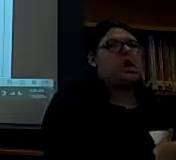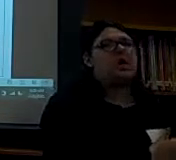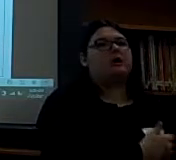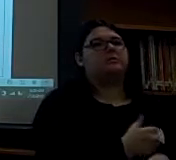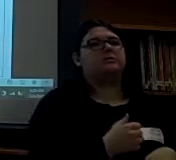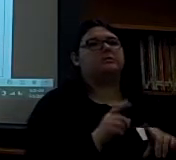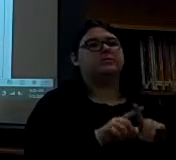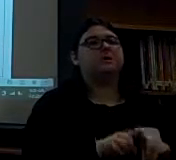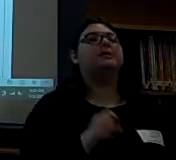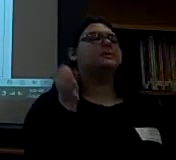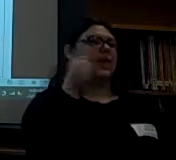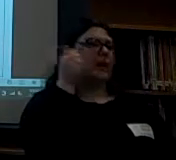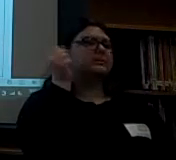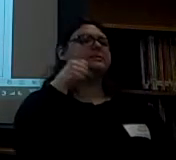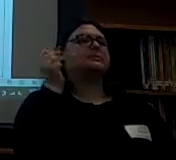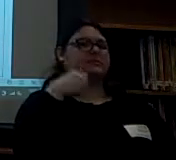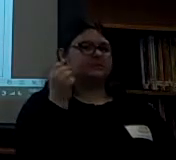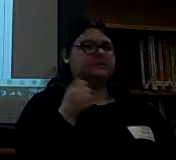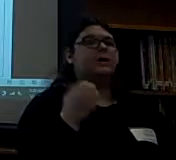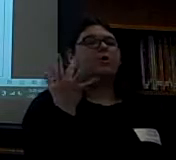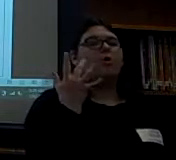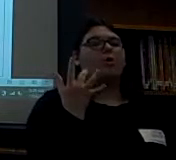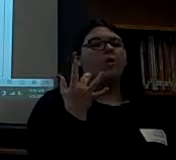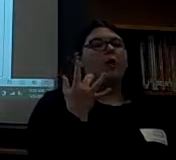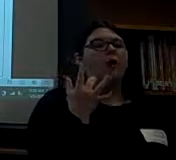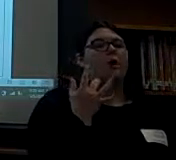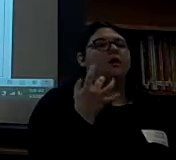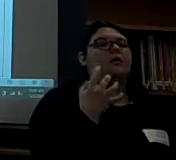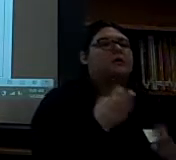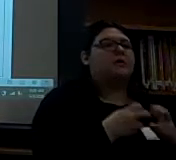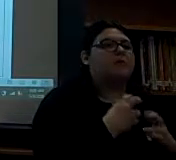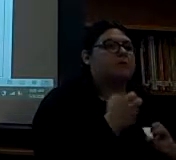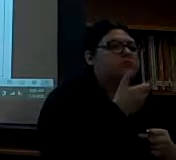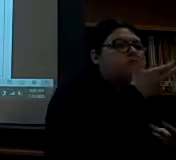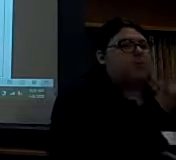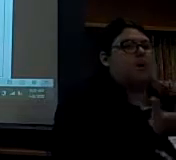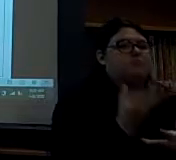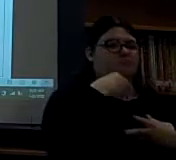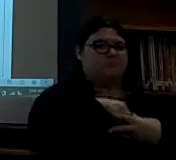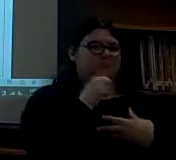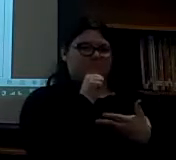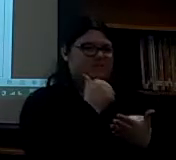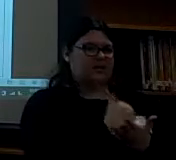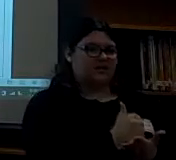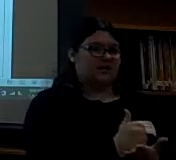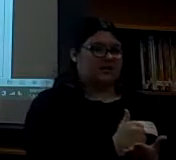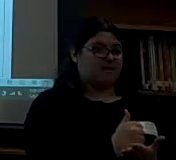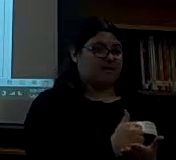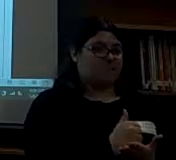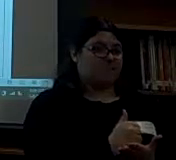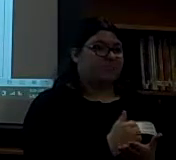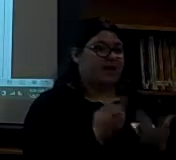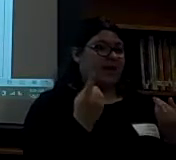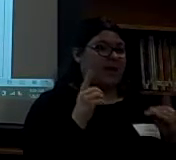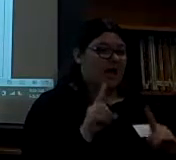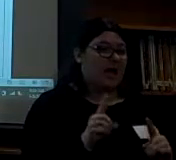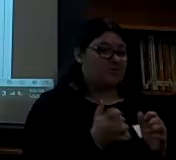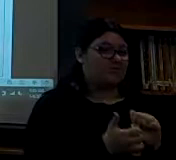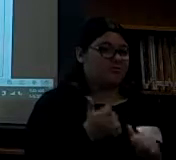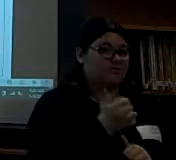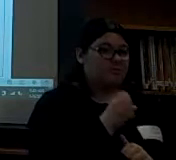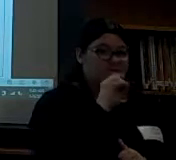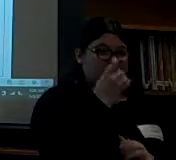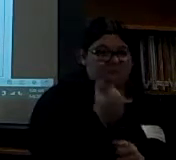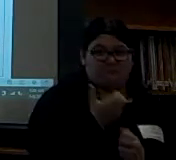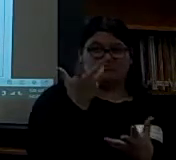for absolutely. This. Absolutely. Yeah. Because the problem is turning it out, turning it in doesn't actually help. What often happens, I'll be very honest, is kids will turn